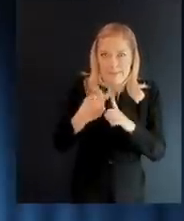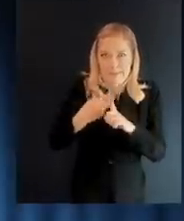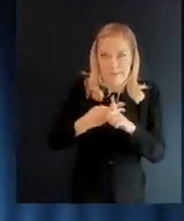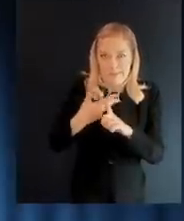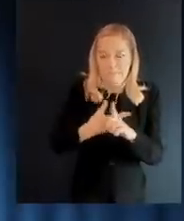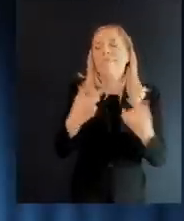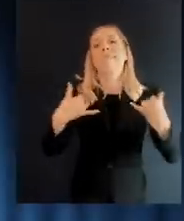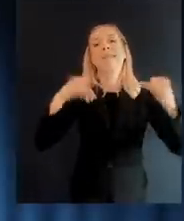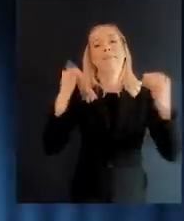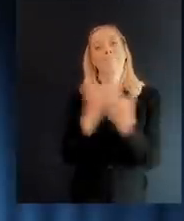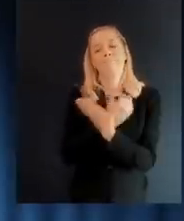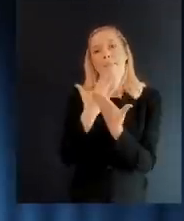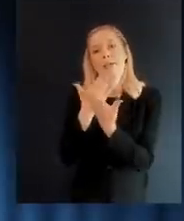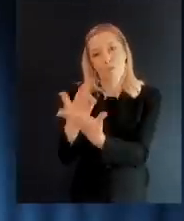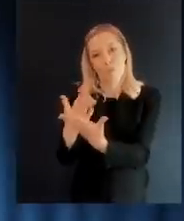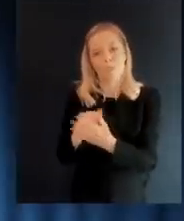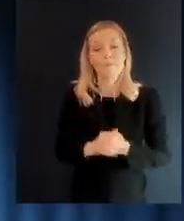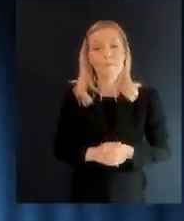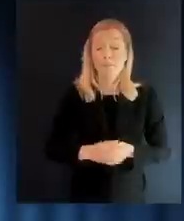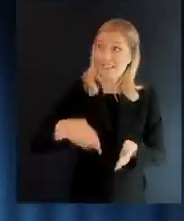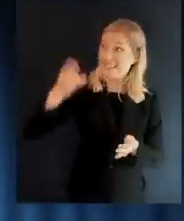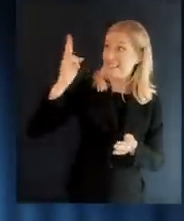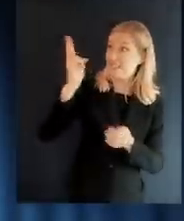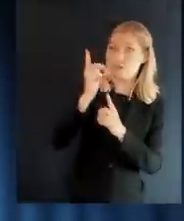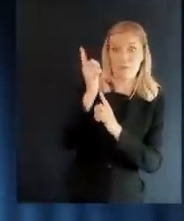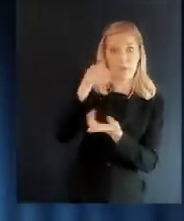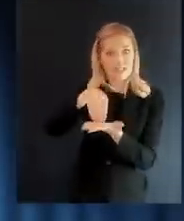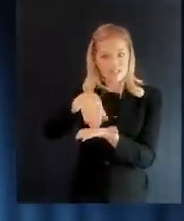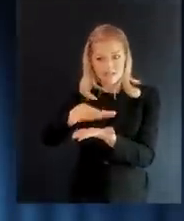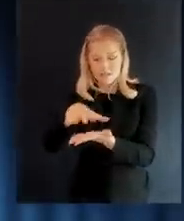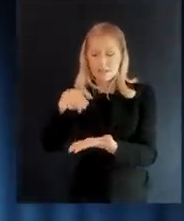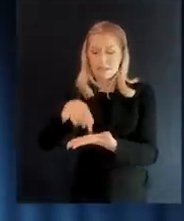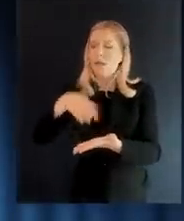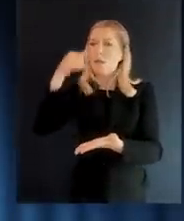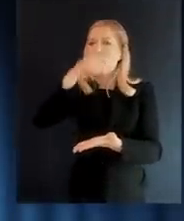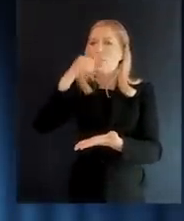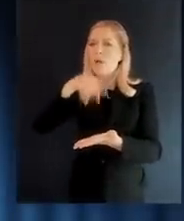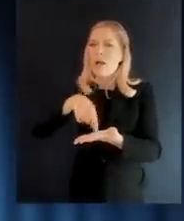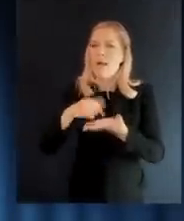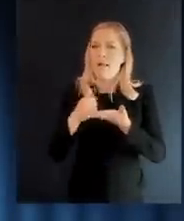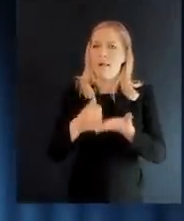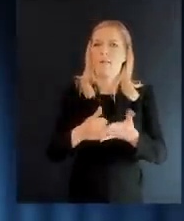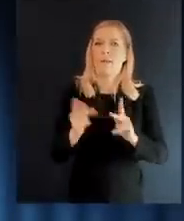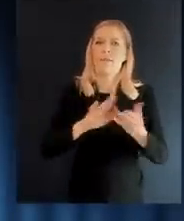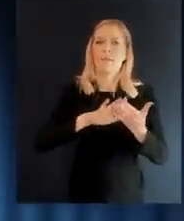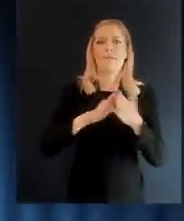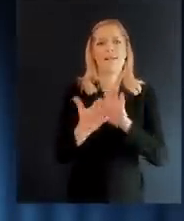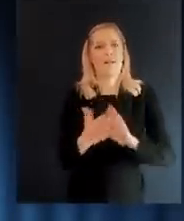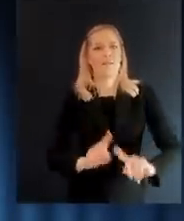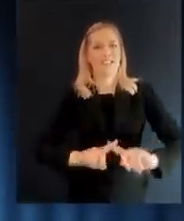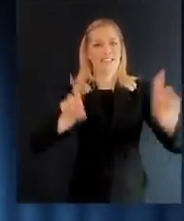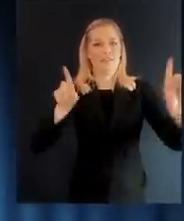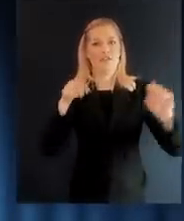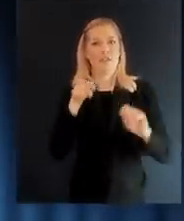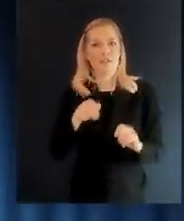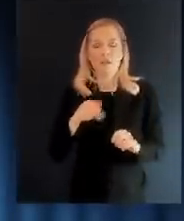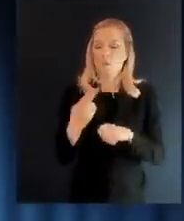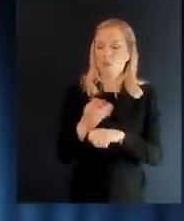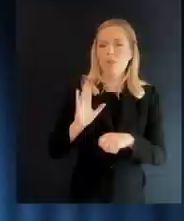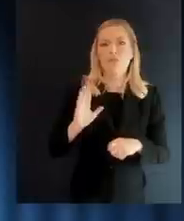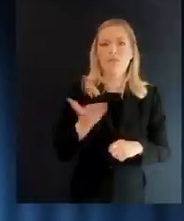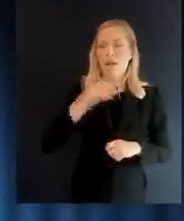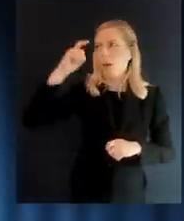mark the chapters of our lives. They allow us to learn from our mistakes and use our collectively gained wisdom to change the world for the better.